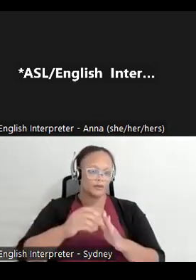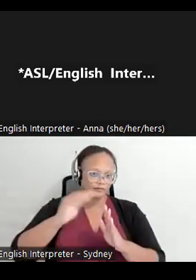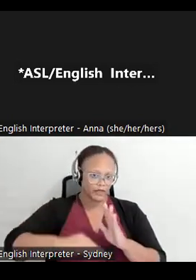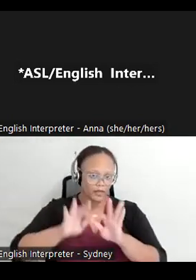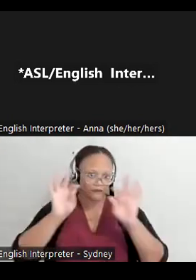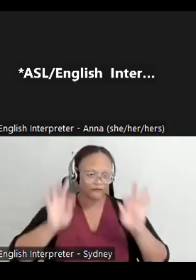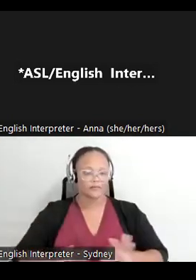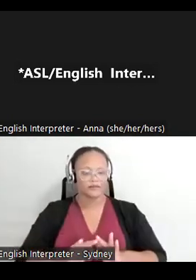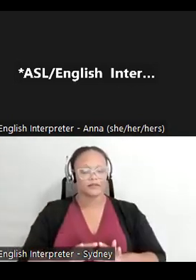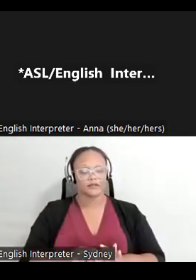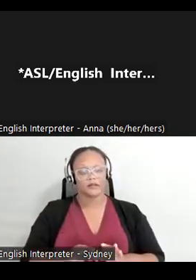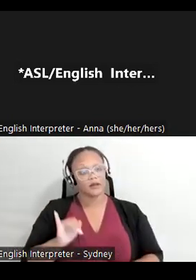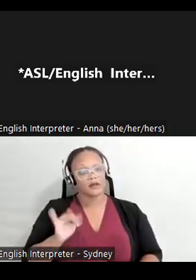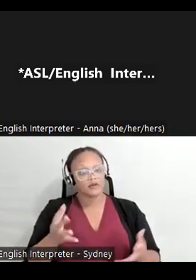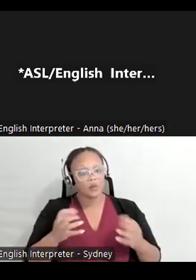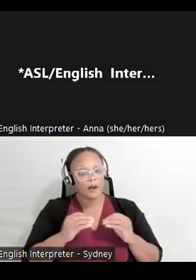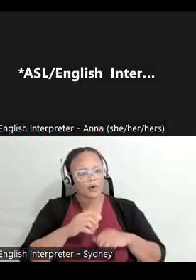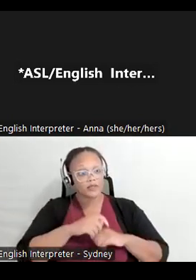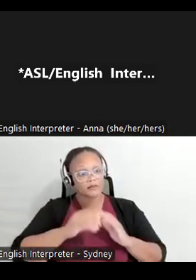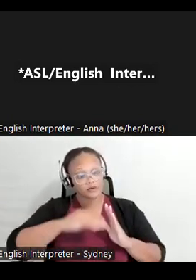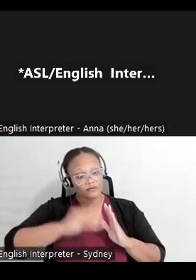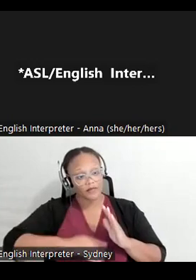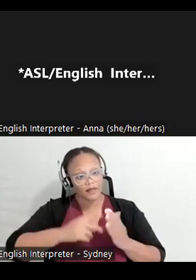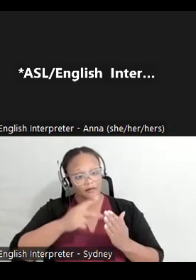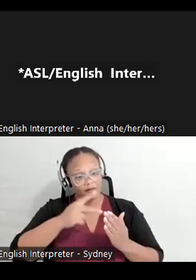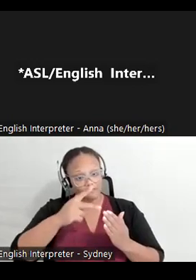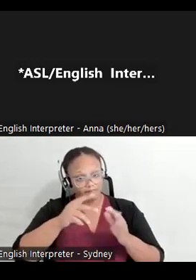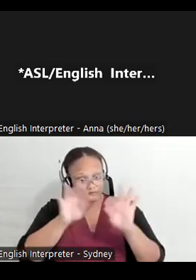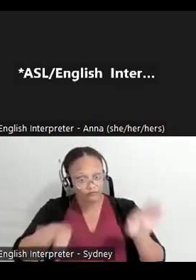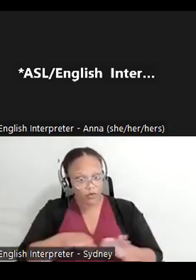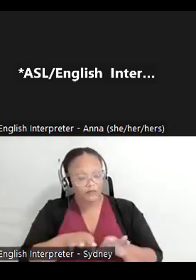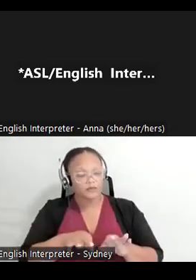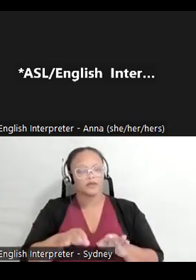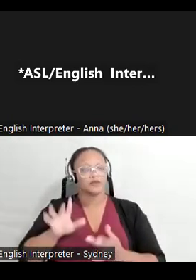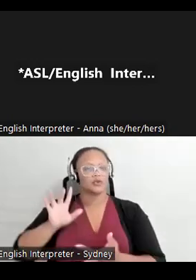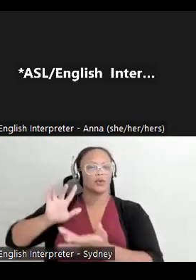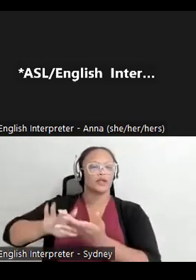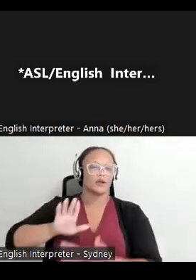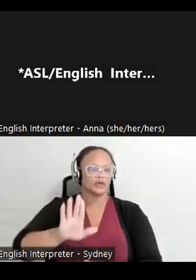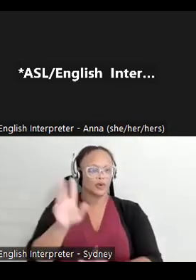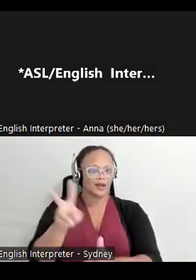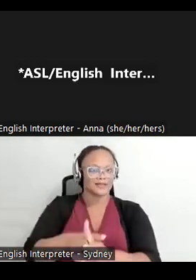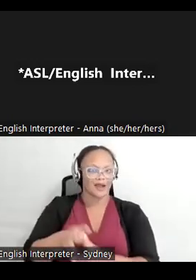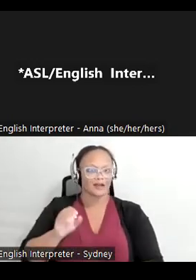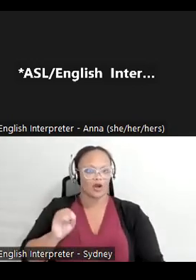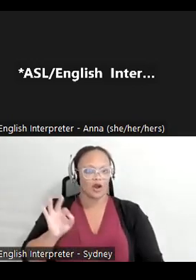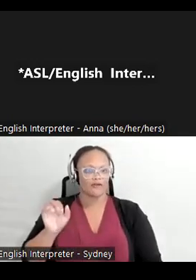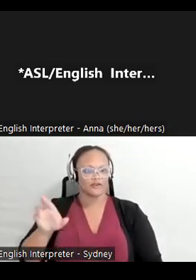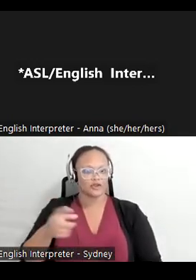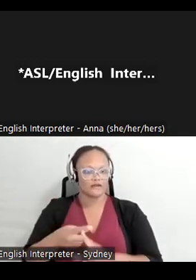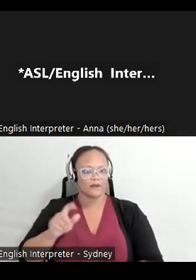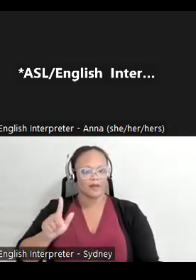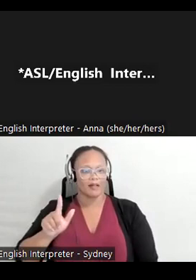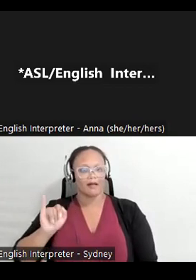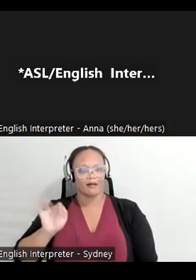more time to complete projects should reach out to their assigned LIF officer for more information. Payments